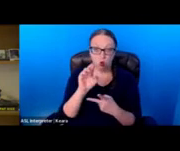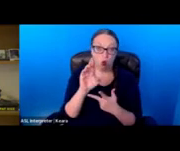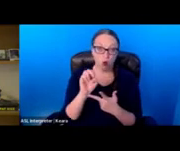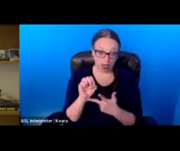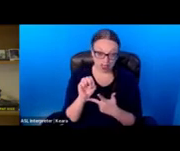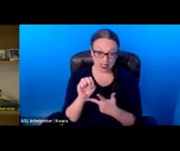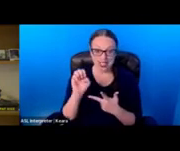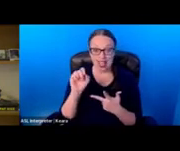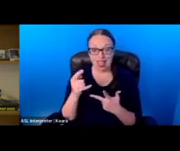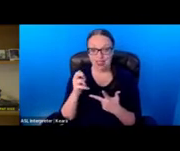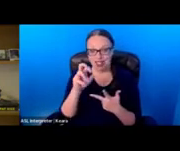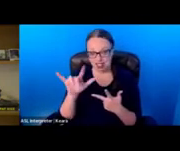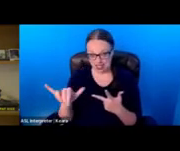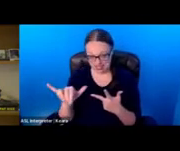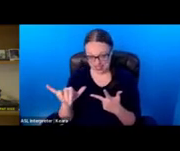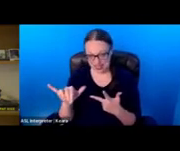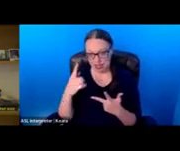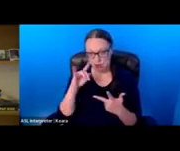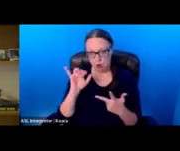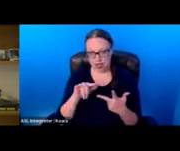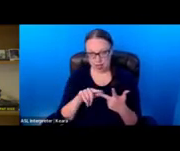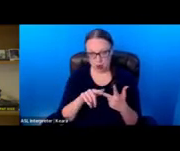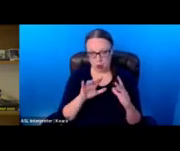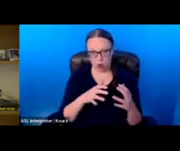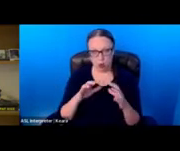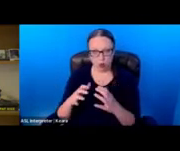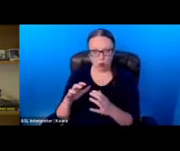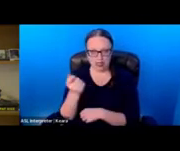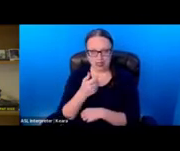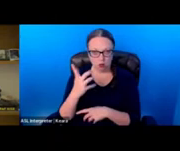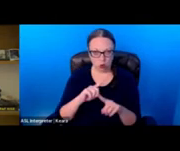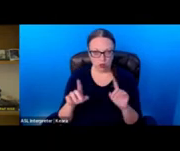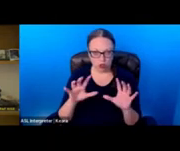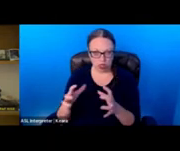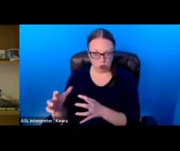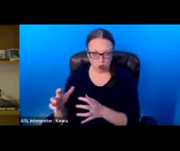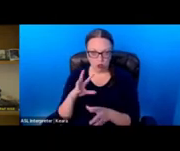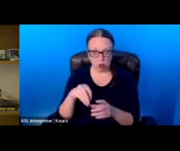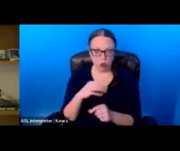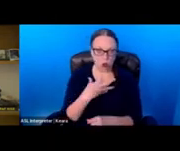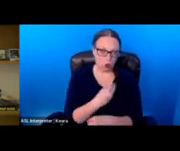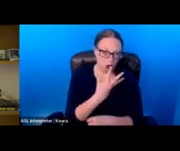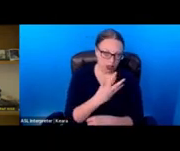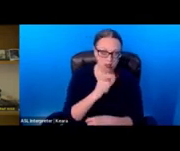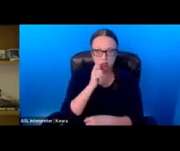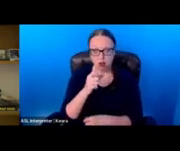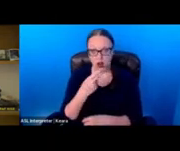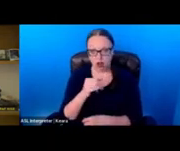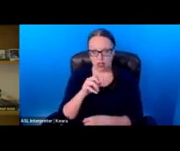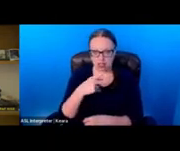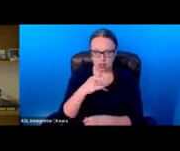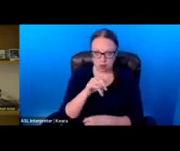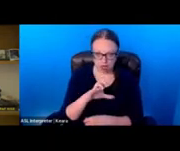ethnicity, we grouped respondents into several categories. This included white, non-Hispanic,